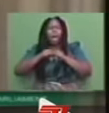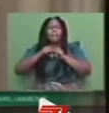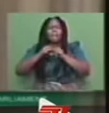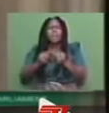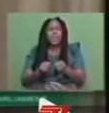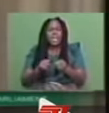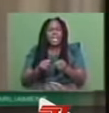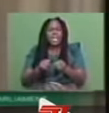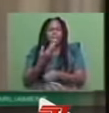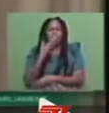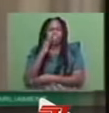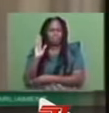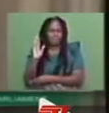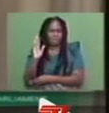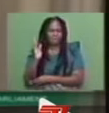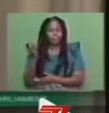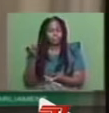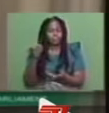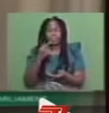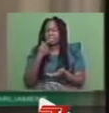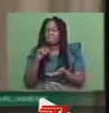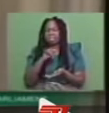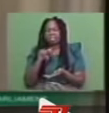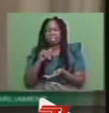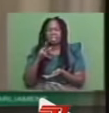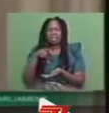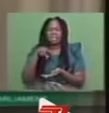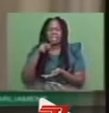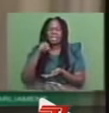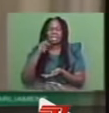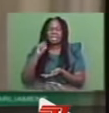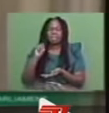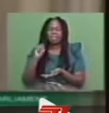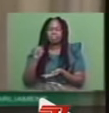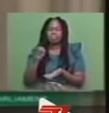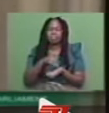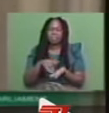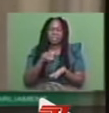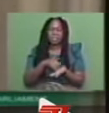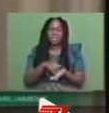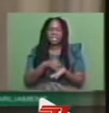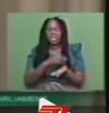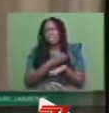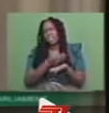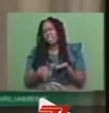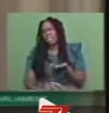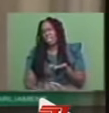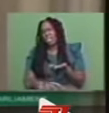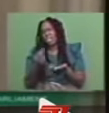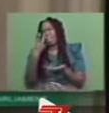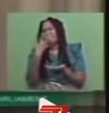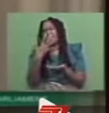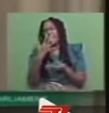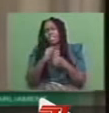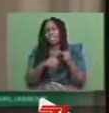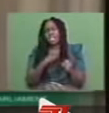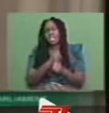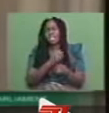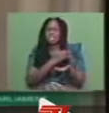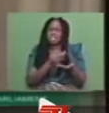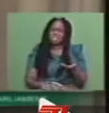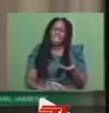any different with the same PNM government at the helm. You have failed miserably for 5 years.